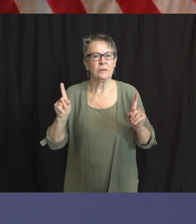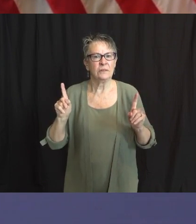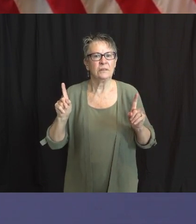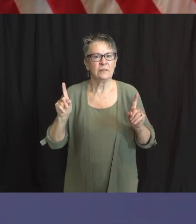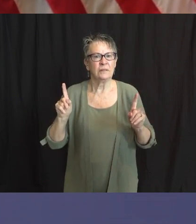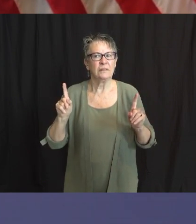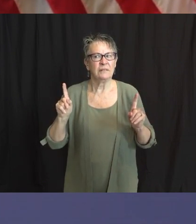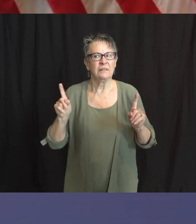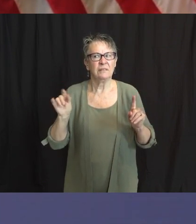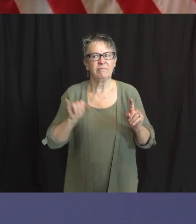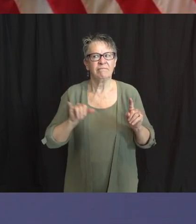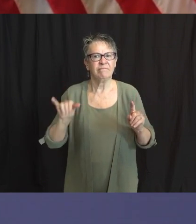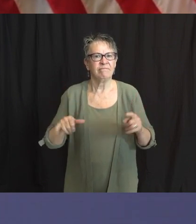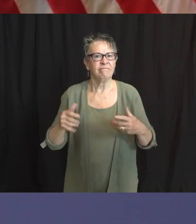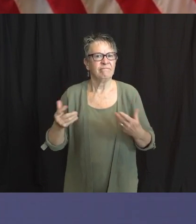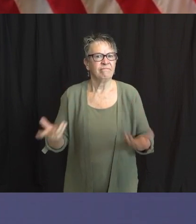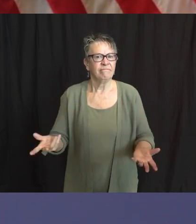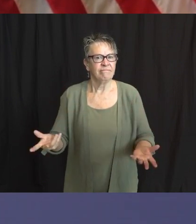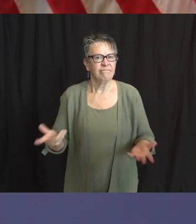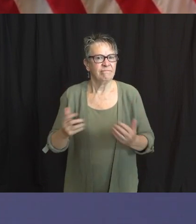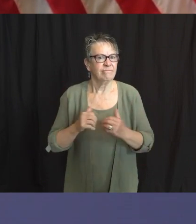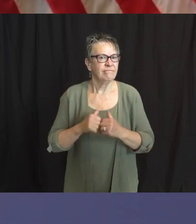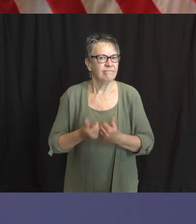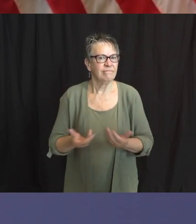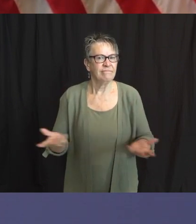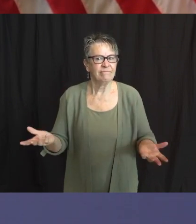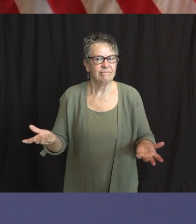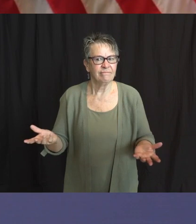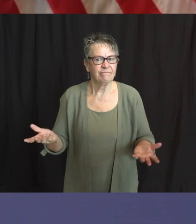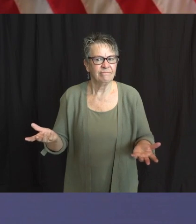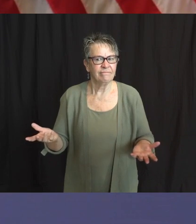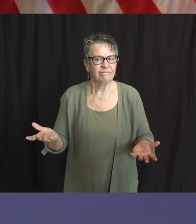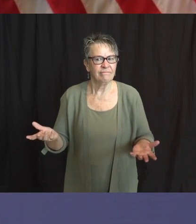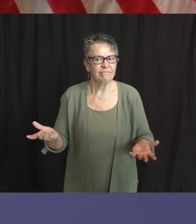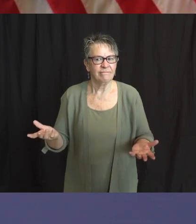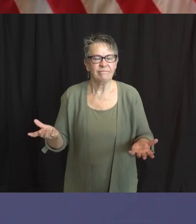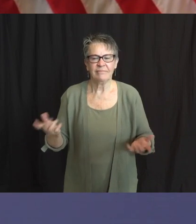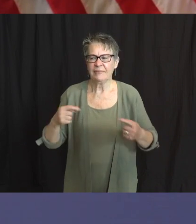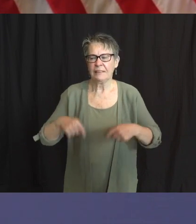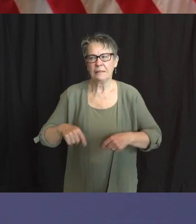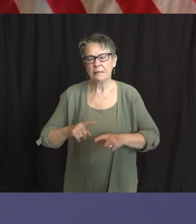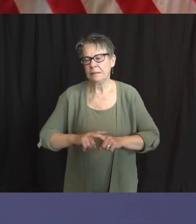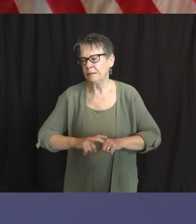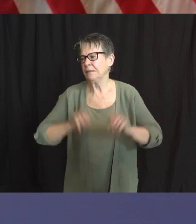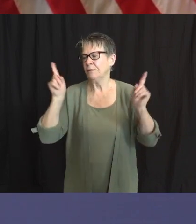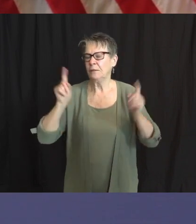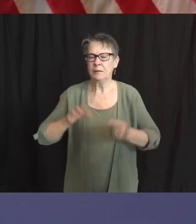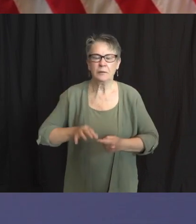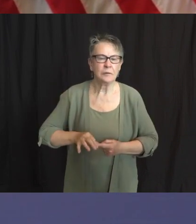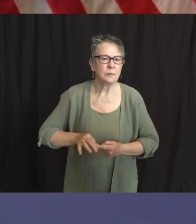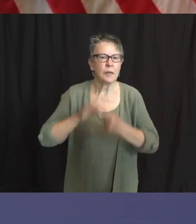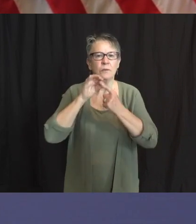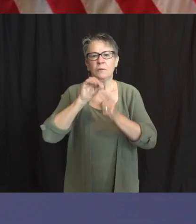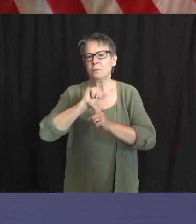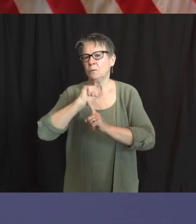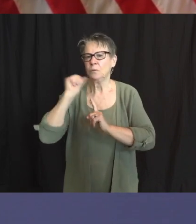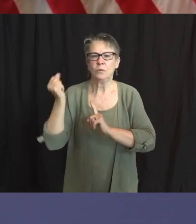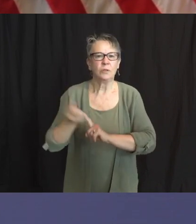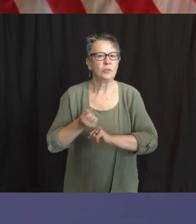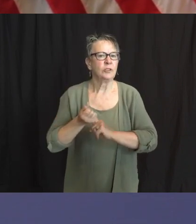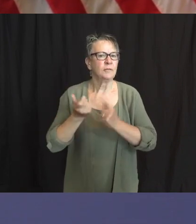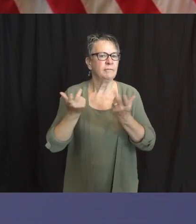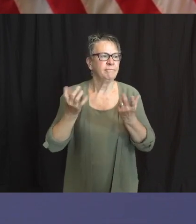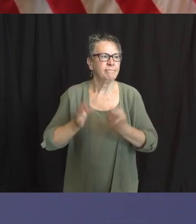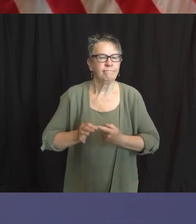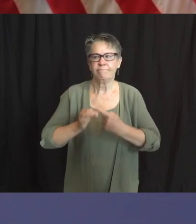acknowledging how unusual this is, how much respect we still have for the accomplishment, even though we can't gather in the way that we would